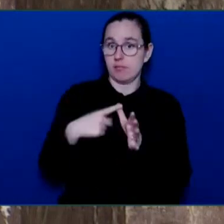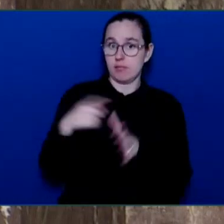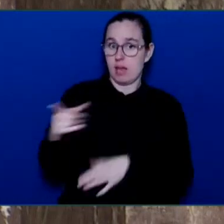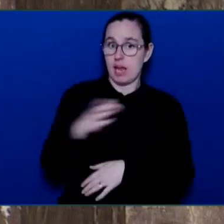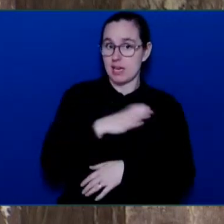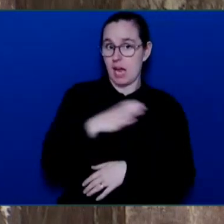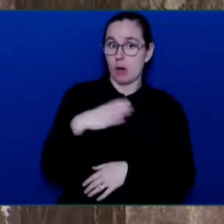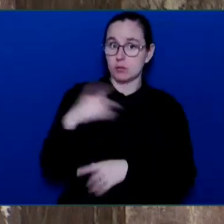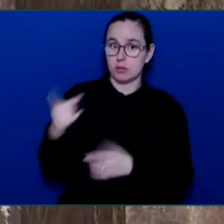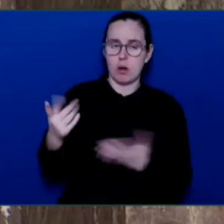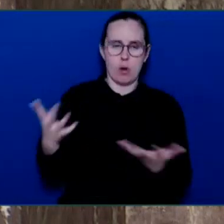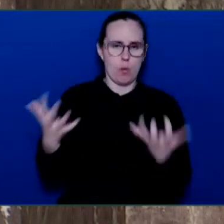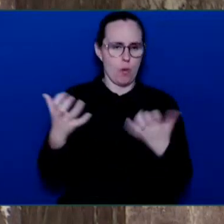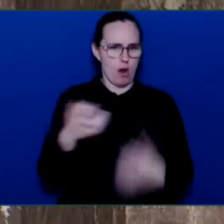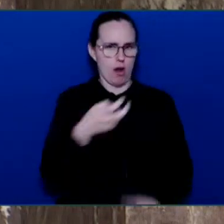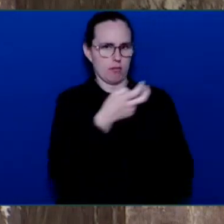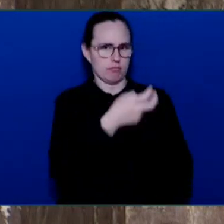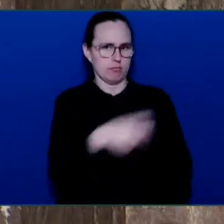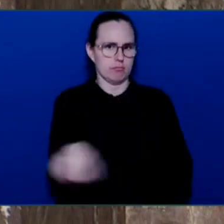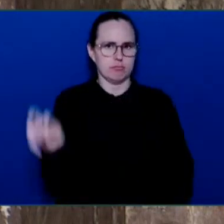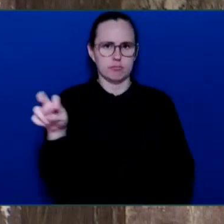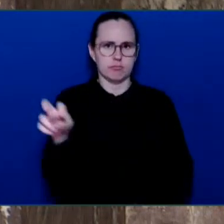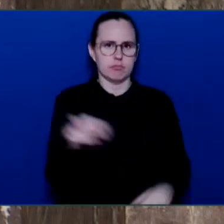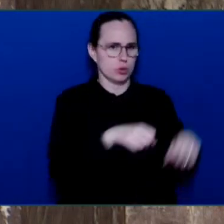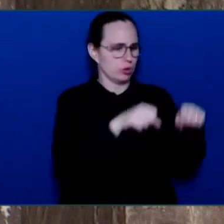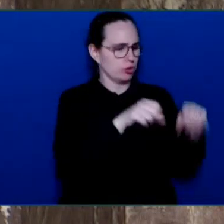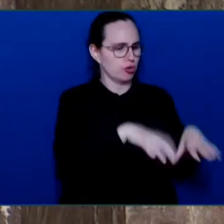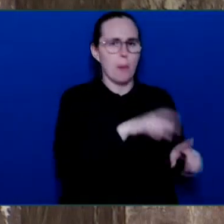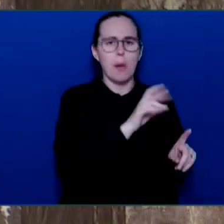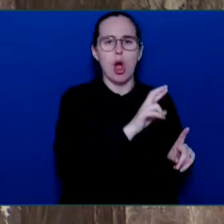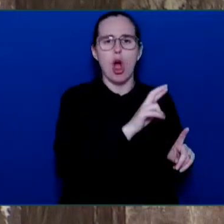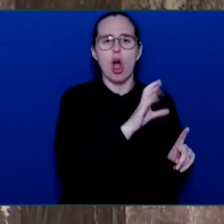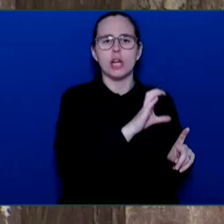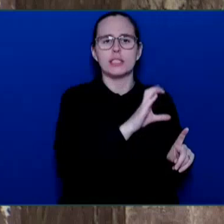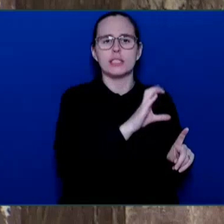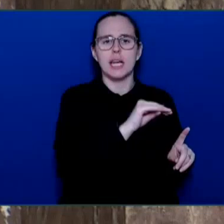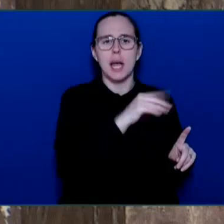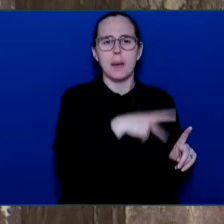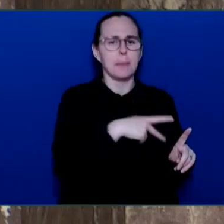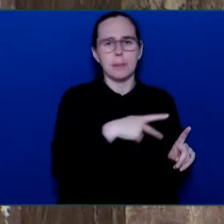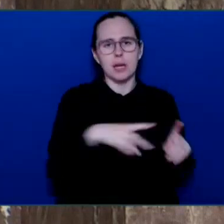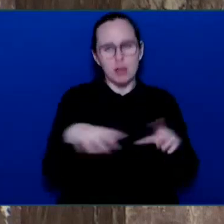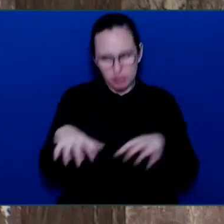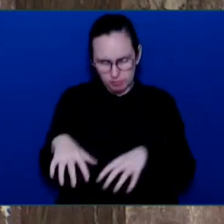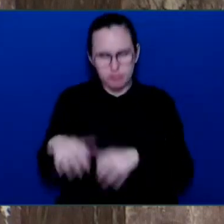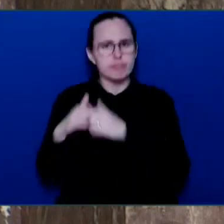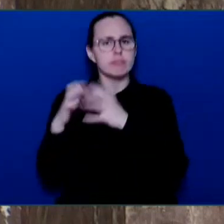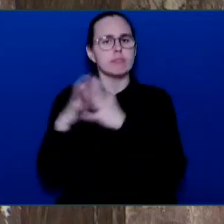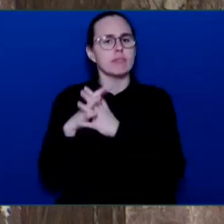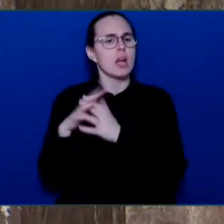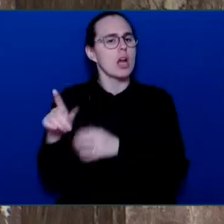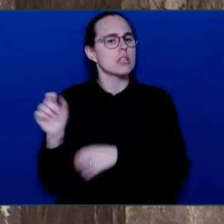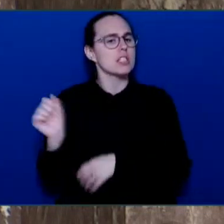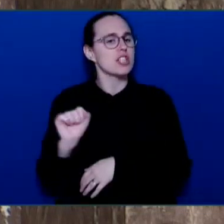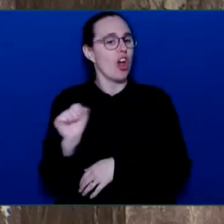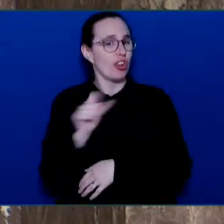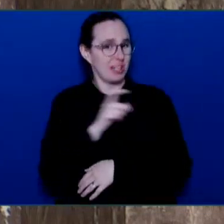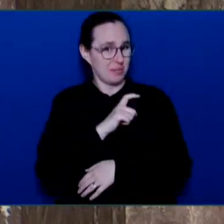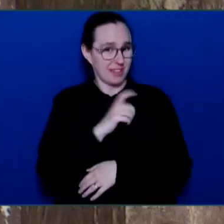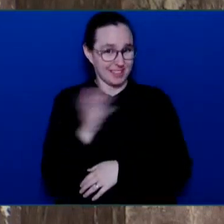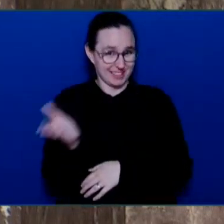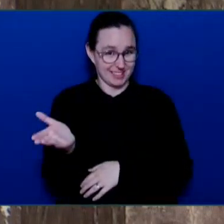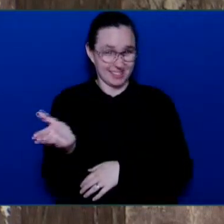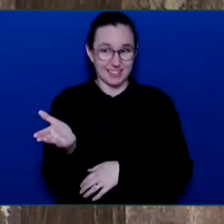part of the mayor was part of that original slate that ran on having Surrey Police.